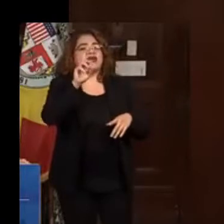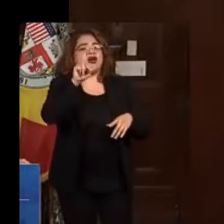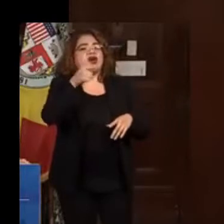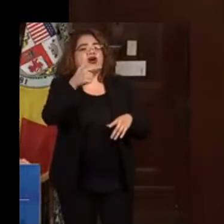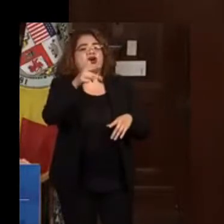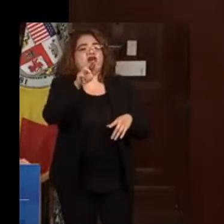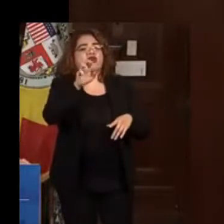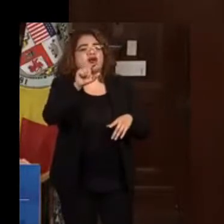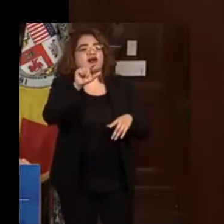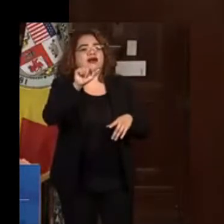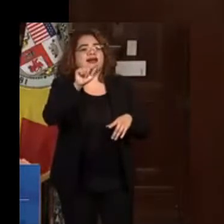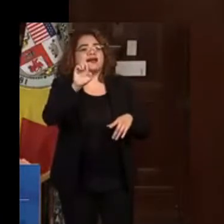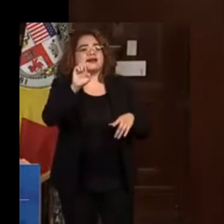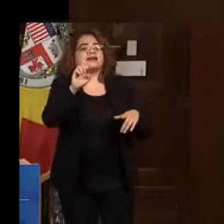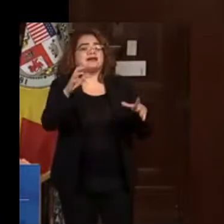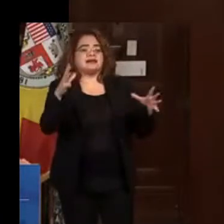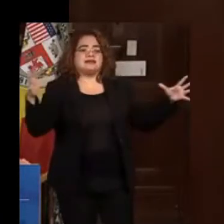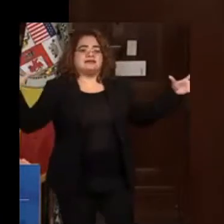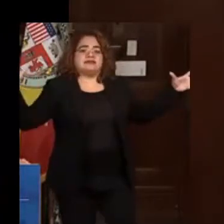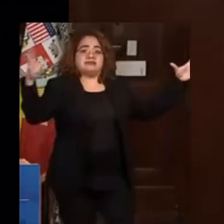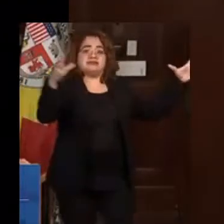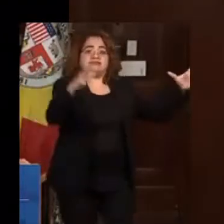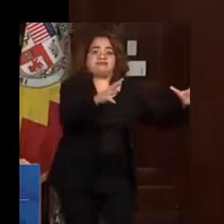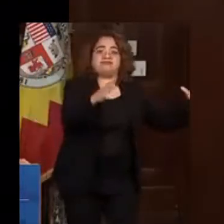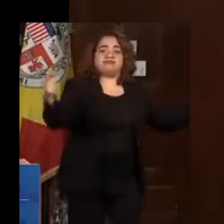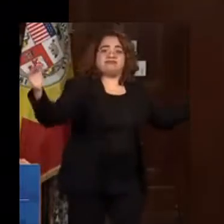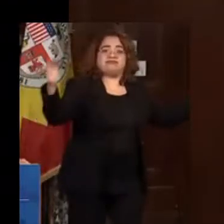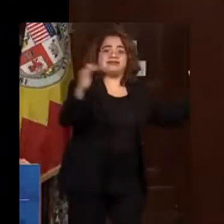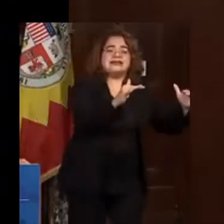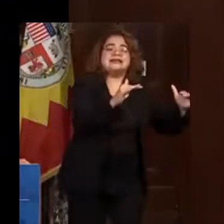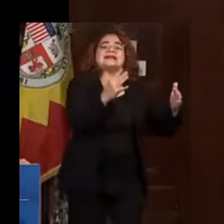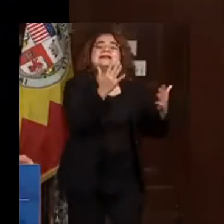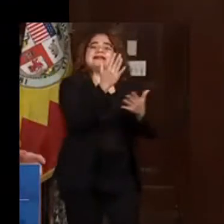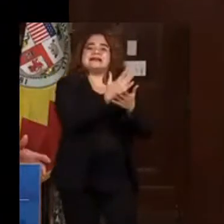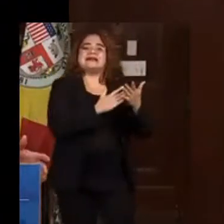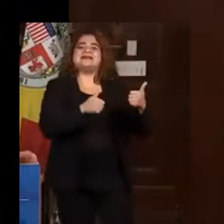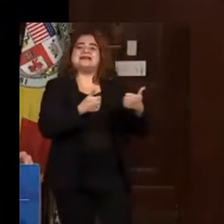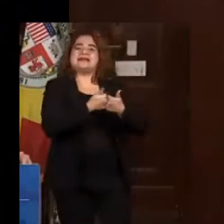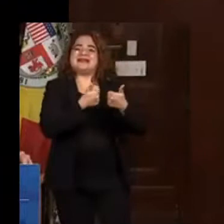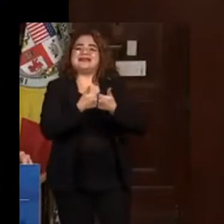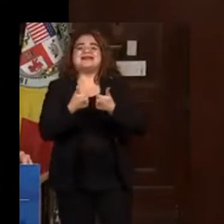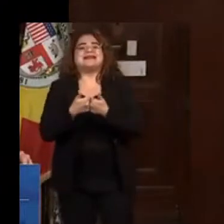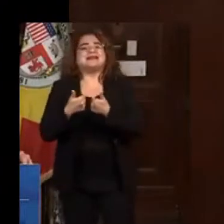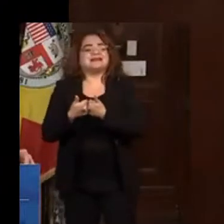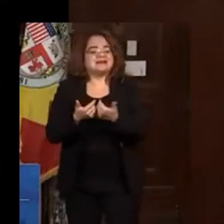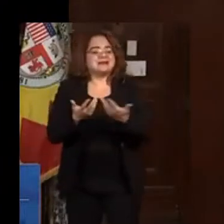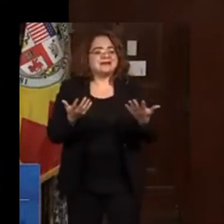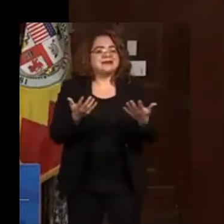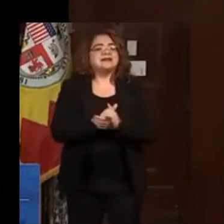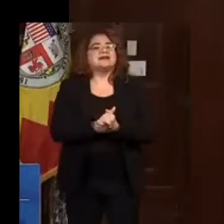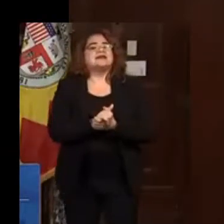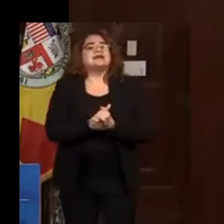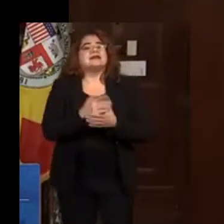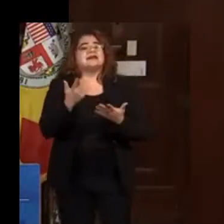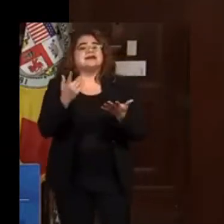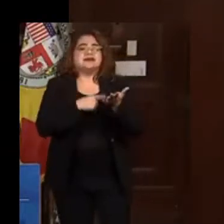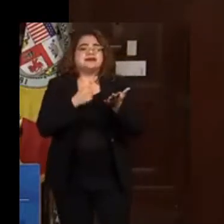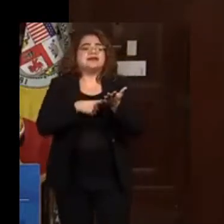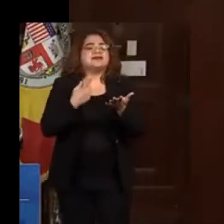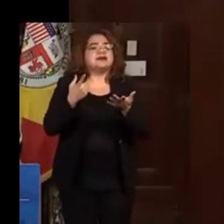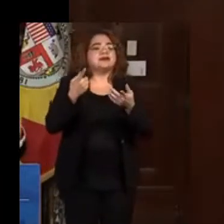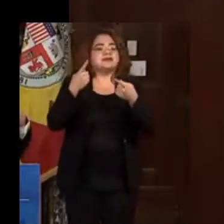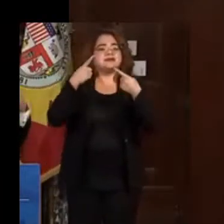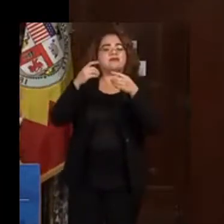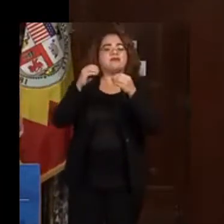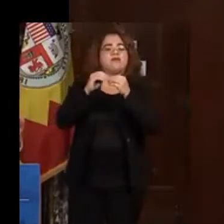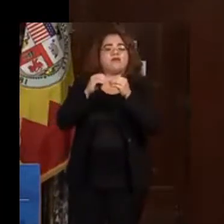workers are saying it's more and more difficult, that people have seen, and it's quite frankly been more effective oftentimes to have people in a hotel or motel